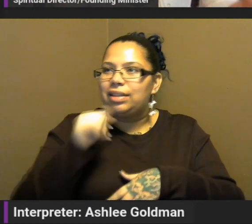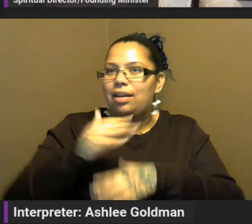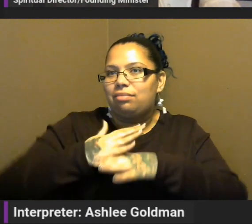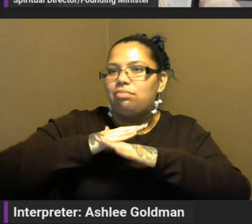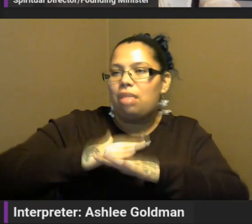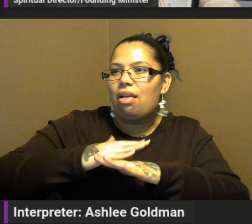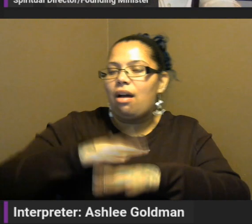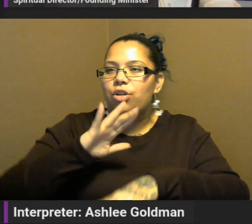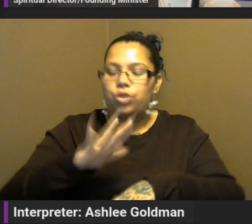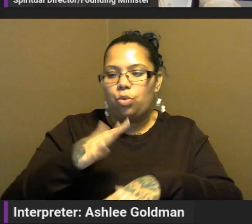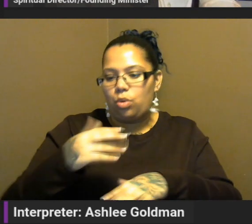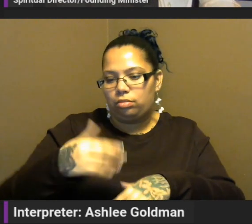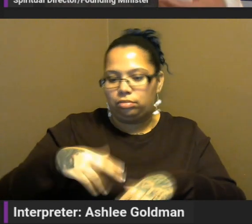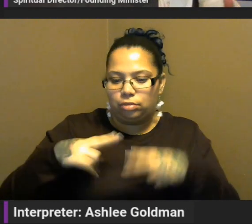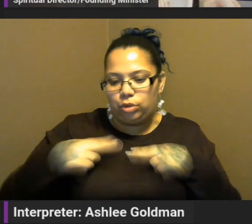deny equity and justice?